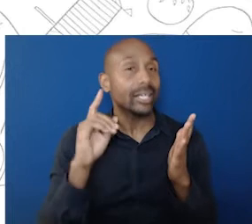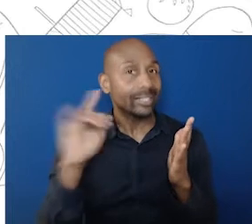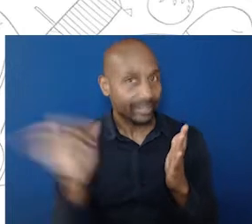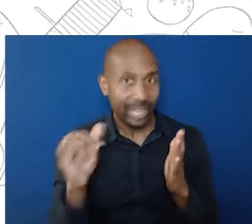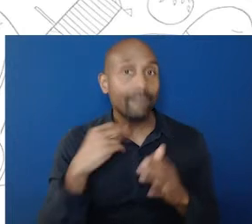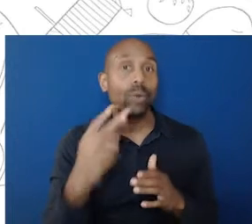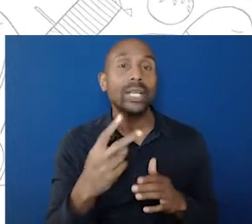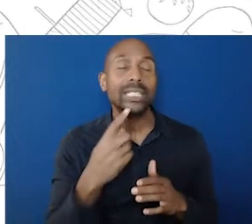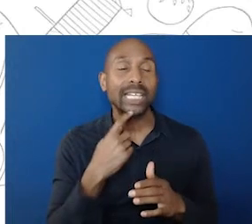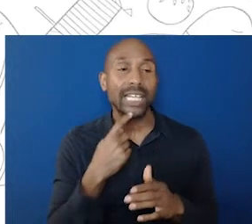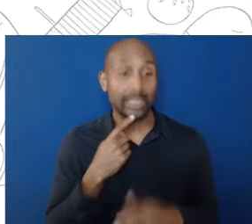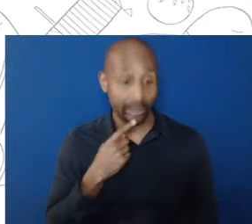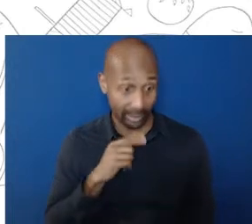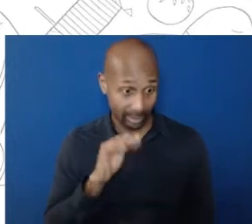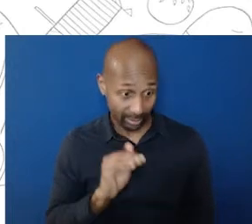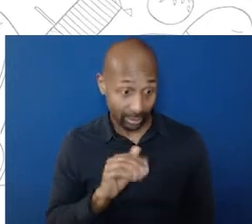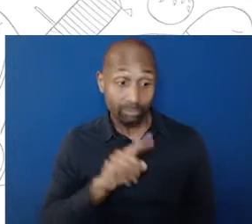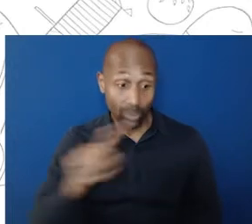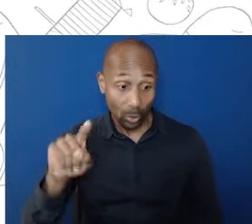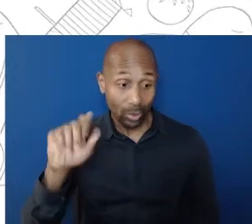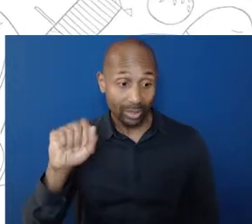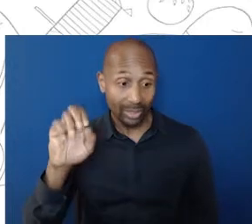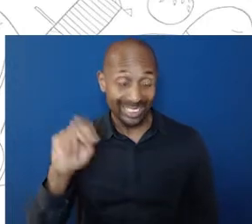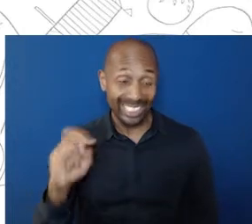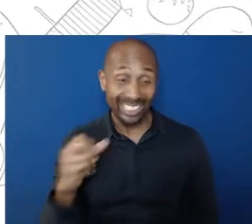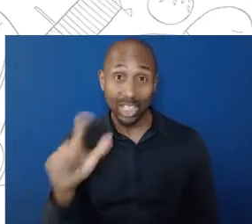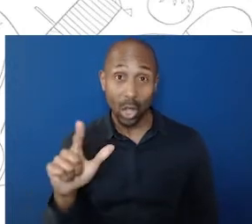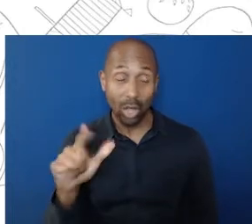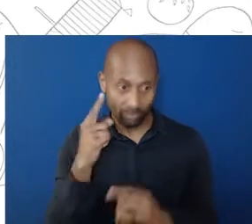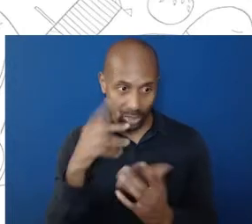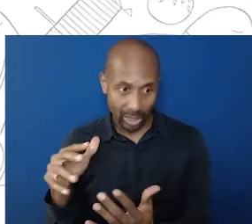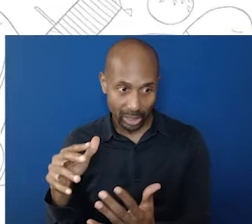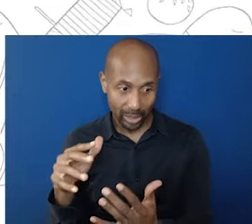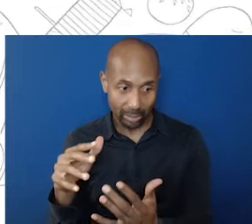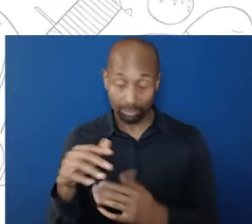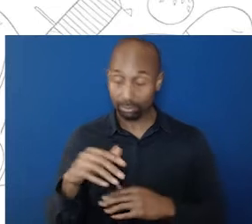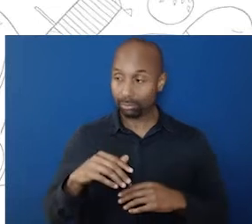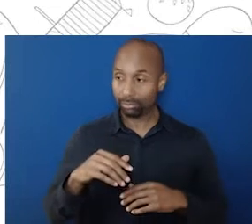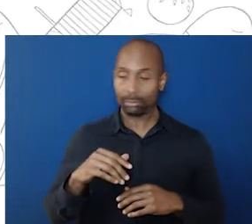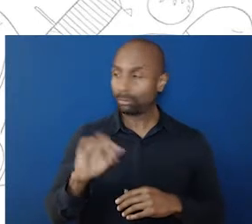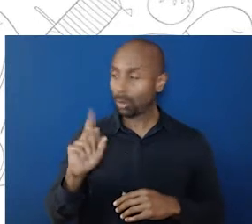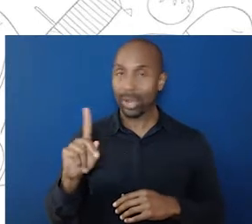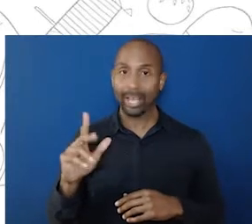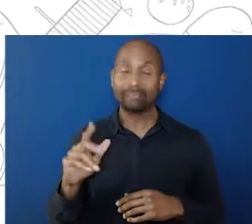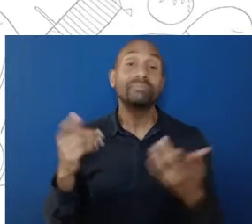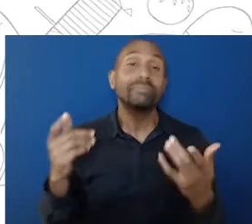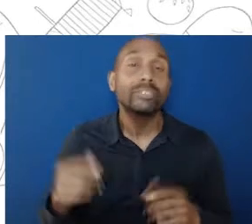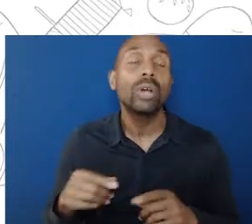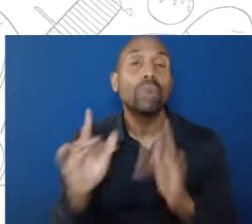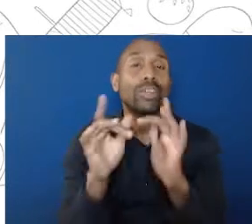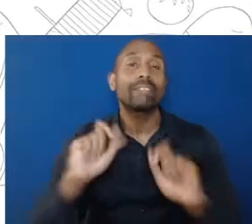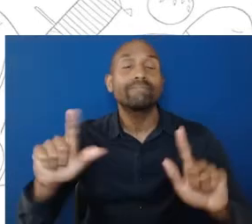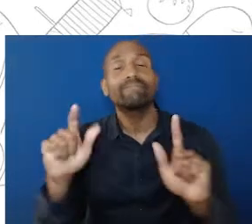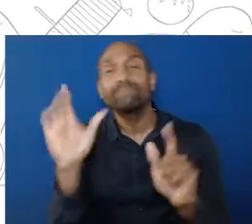online and started looking for classes, started looking for universities, and it doesn't work like that. I reached out to a friend who reached out to a